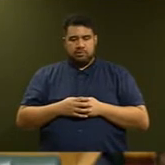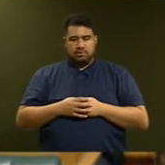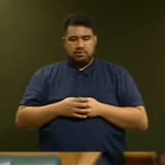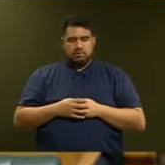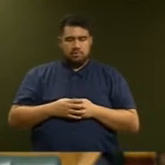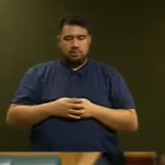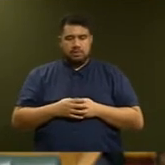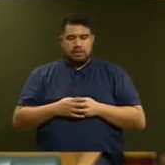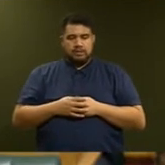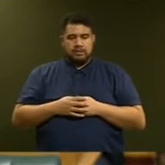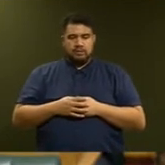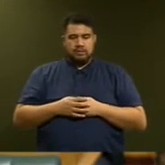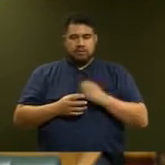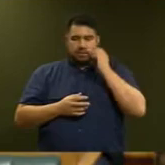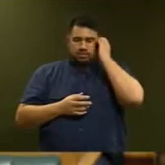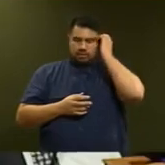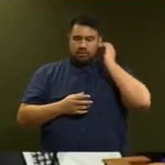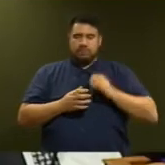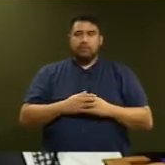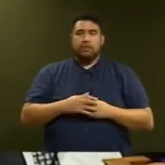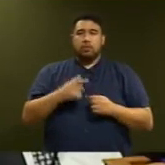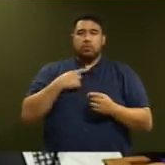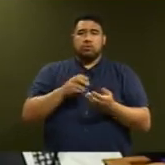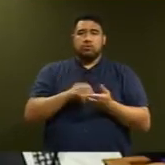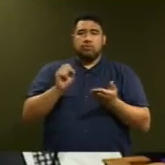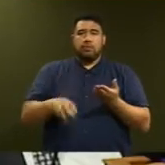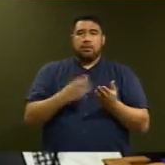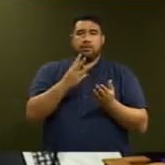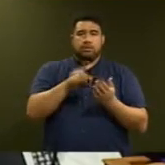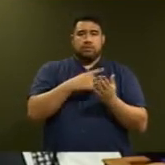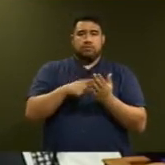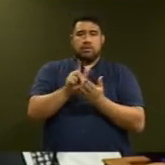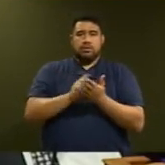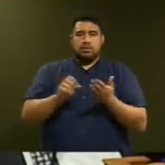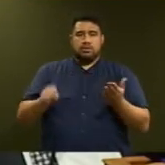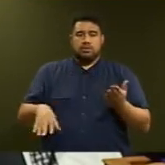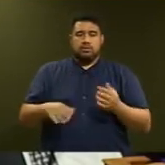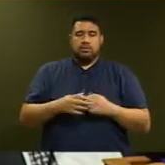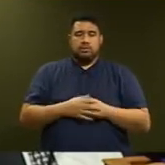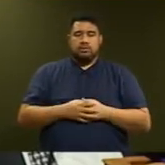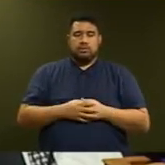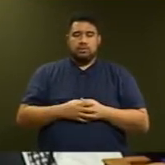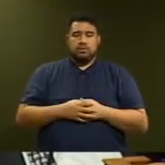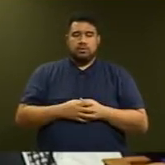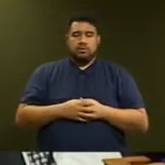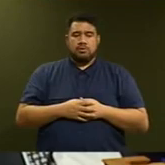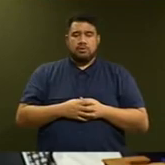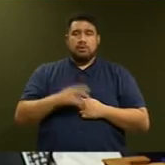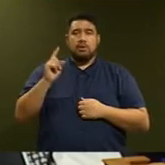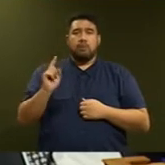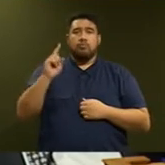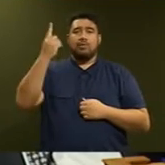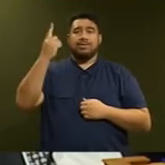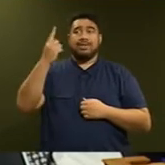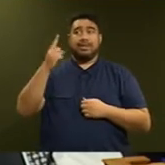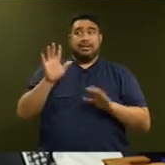to repeal the three strikes legislation? Mr. Speaker, it was made very clear by the Prime Minister and others that